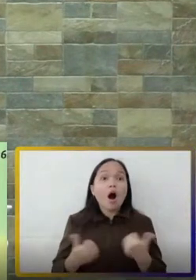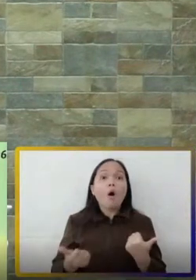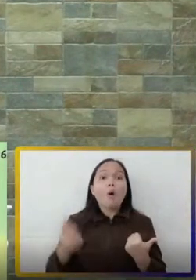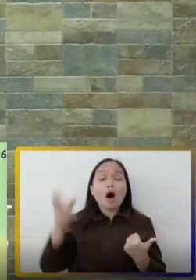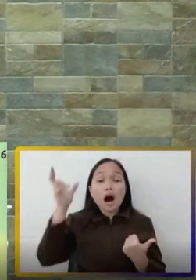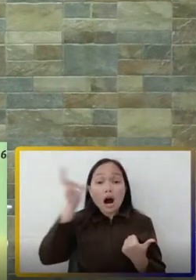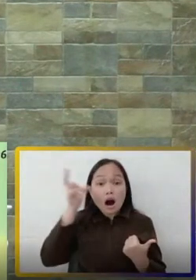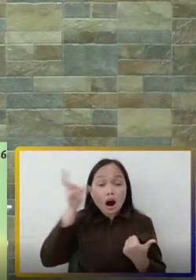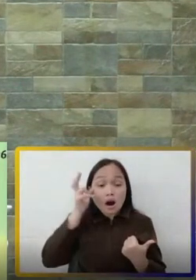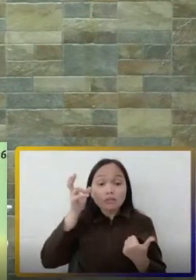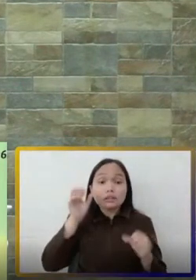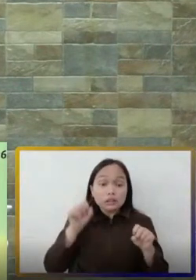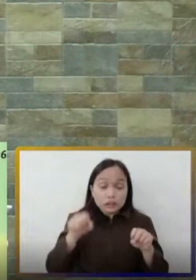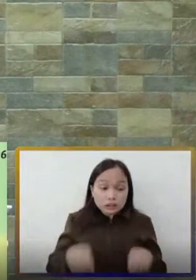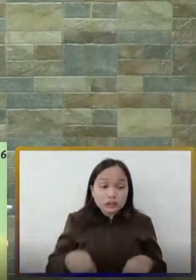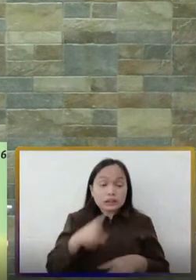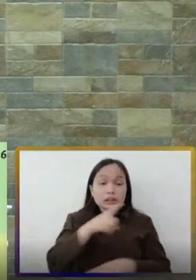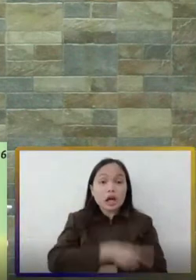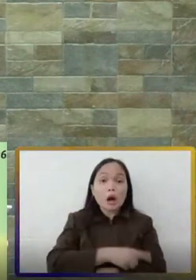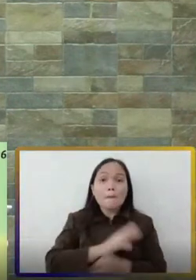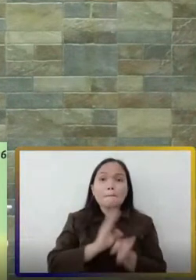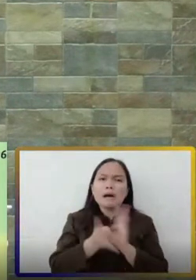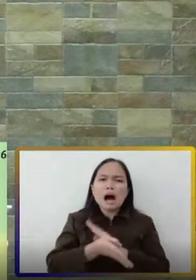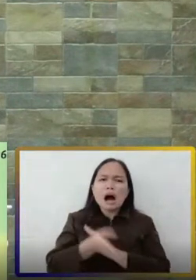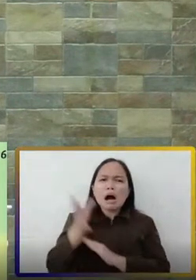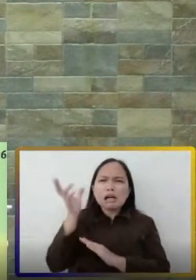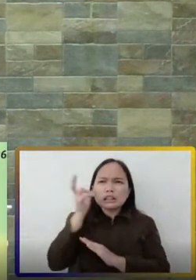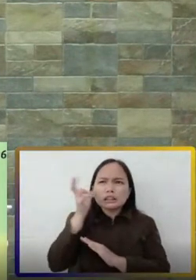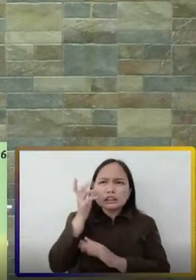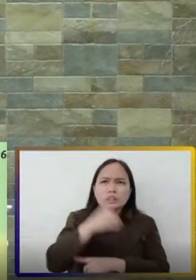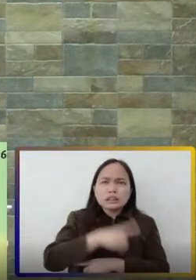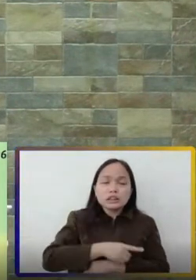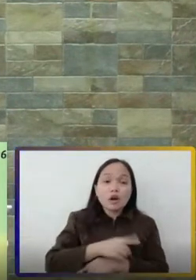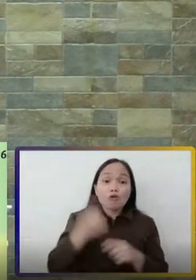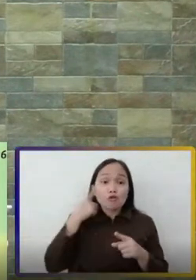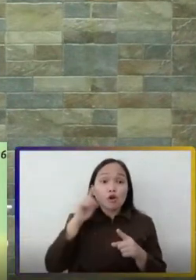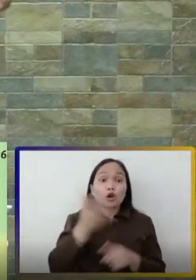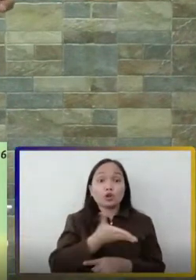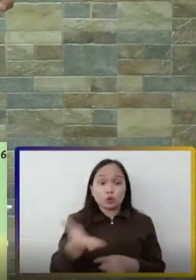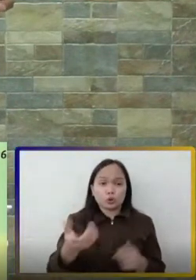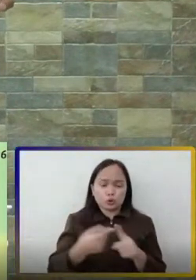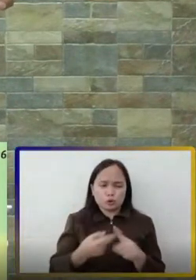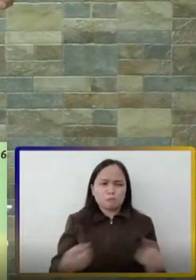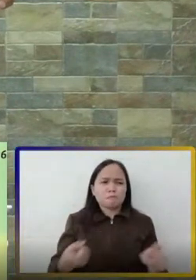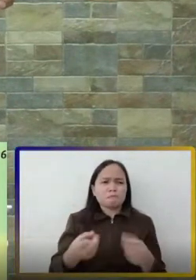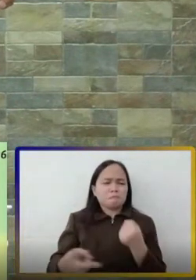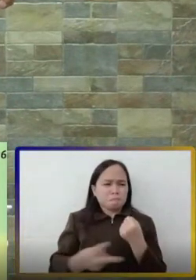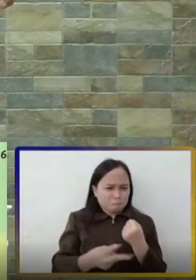evil would the days have to get in order for you to redeem the time?